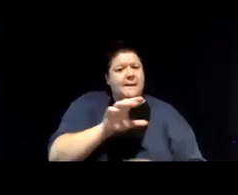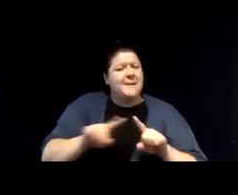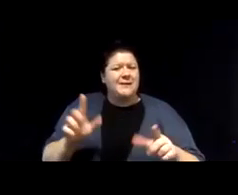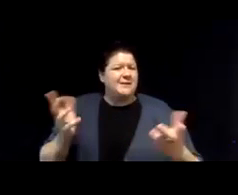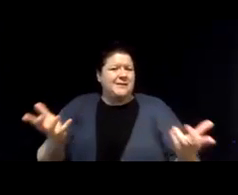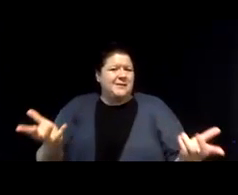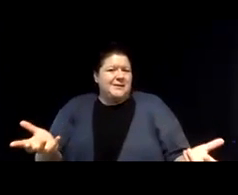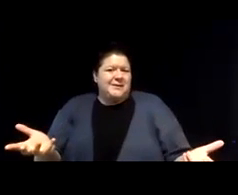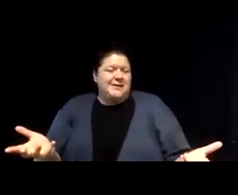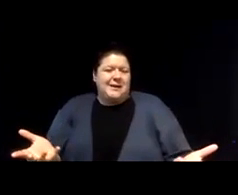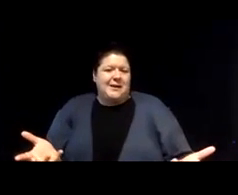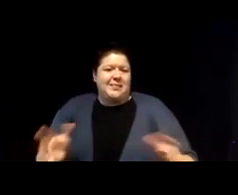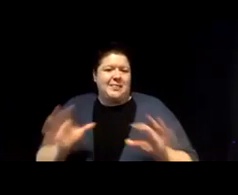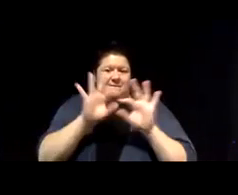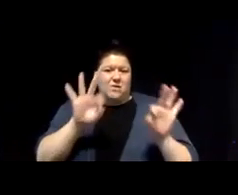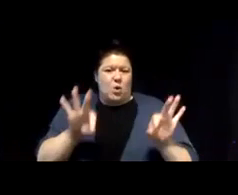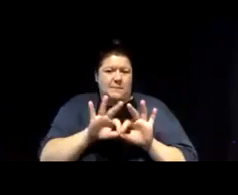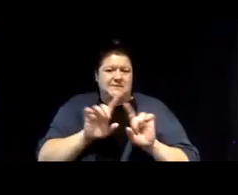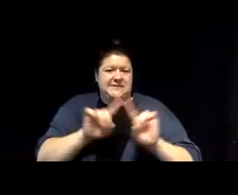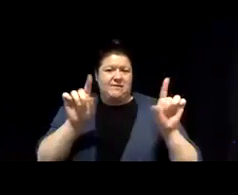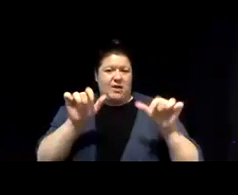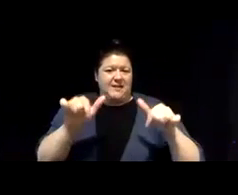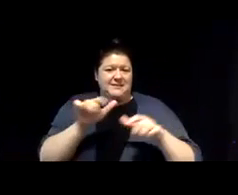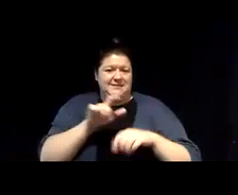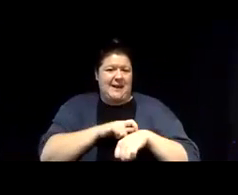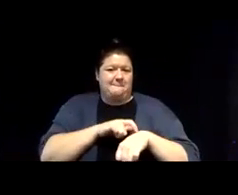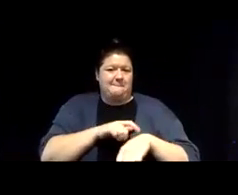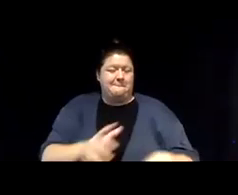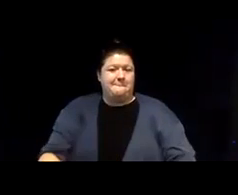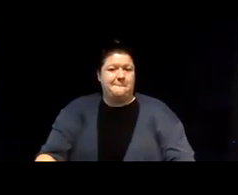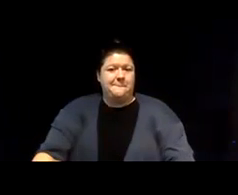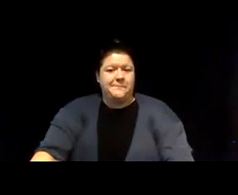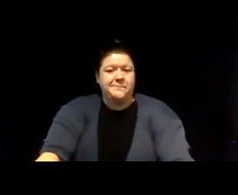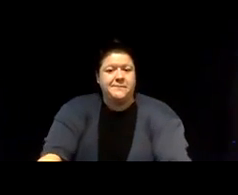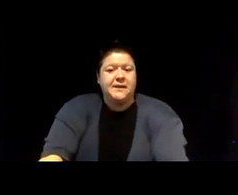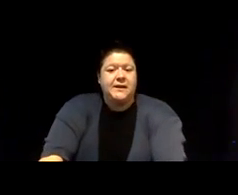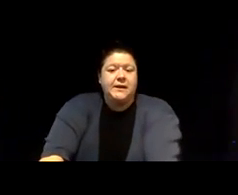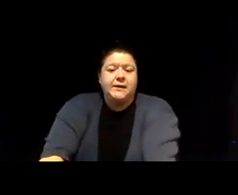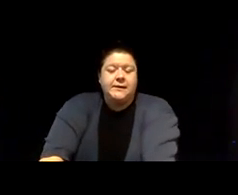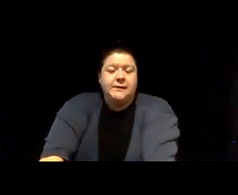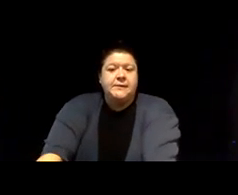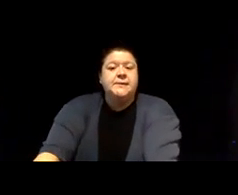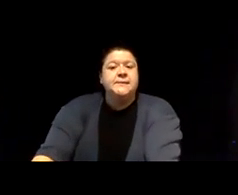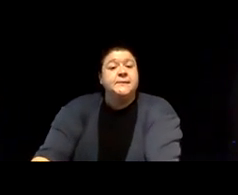form is different this time from this time. Yeah.